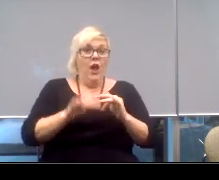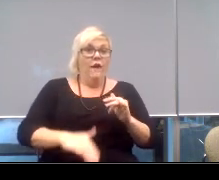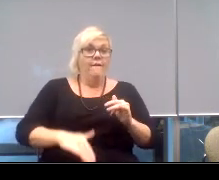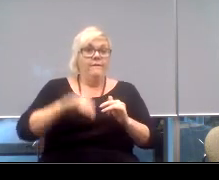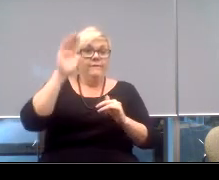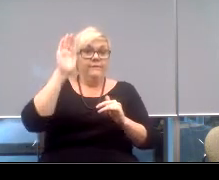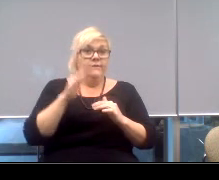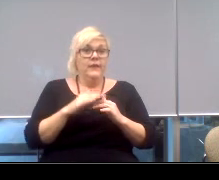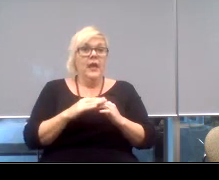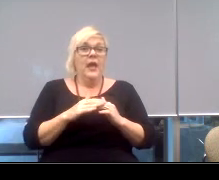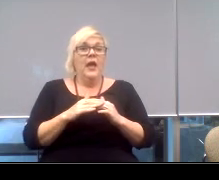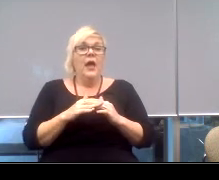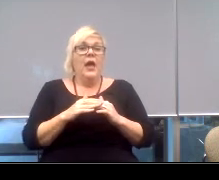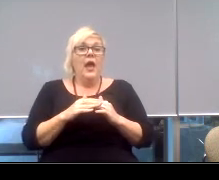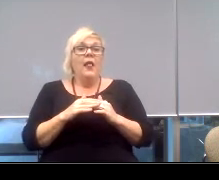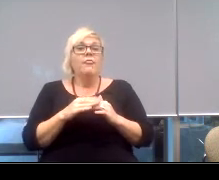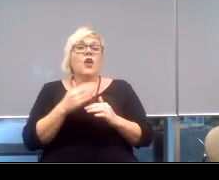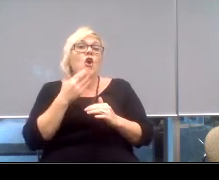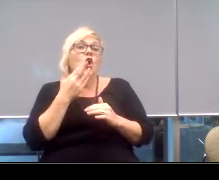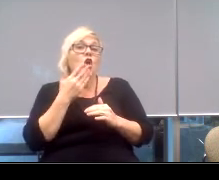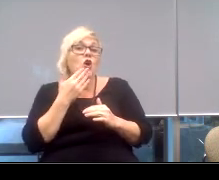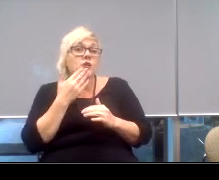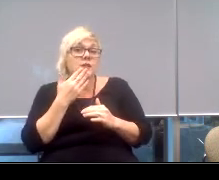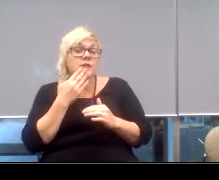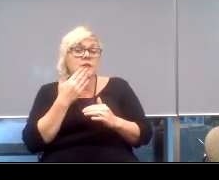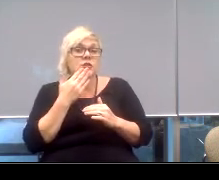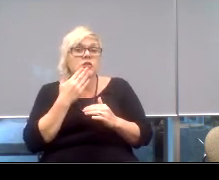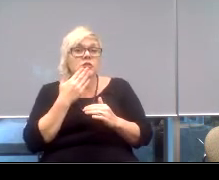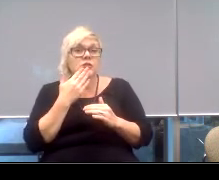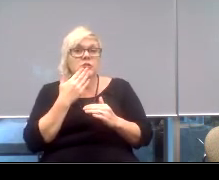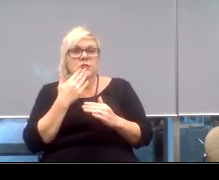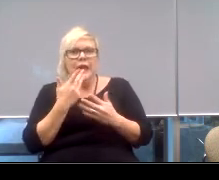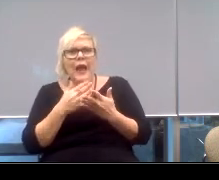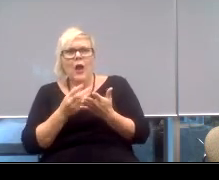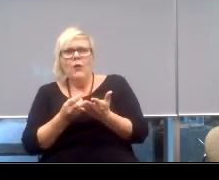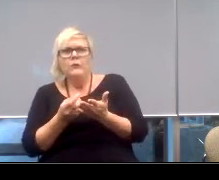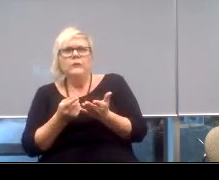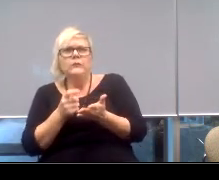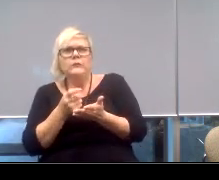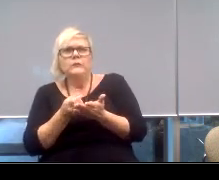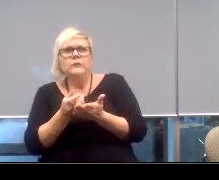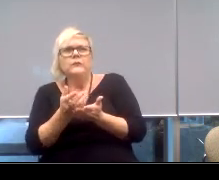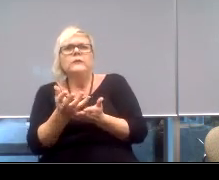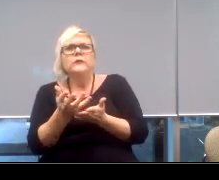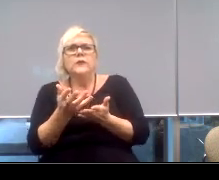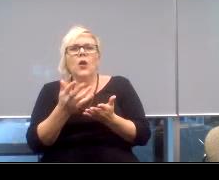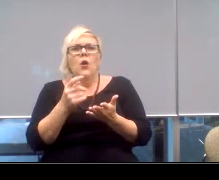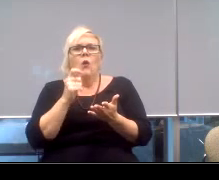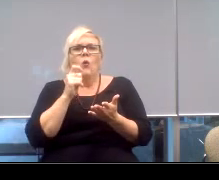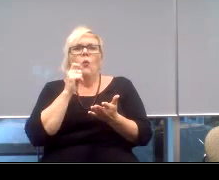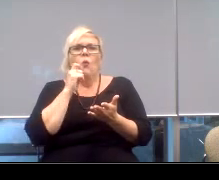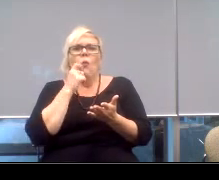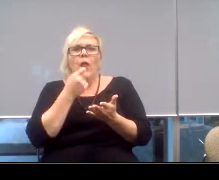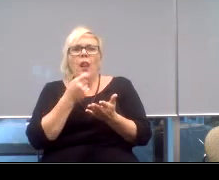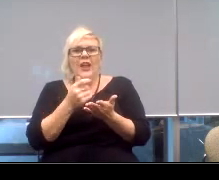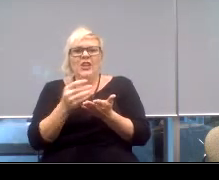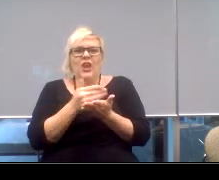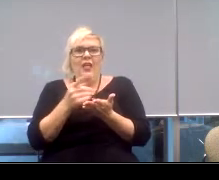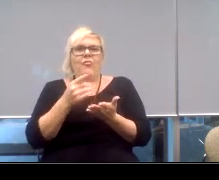shares the cost of disability across the Australian community. The risk of disability affects